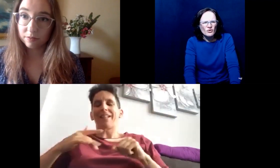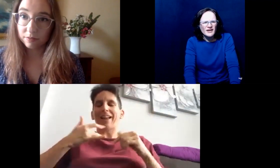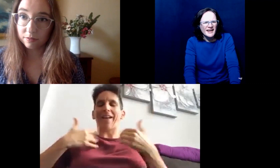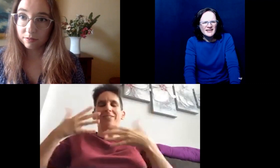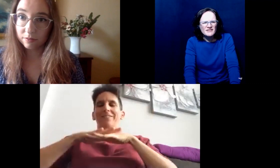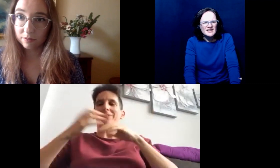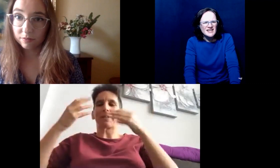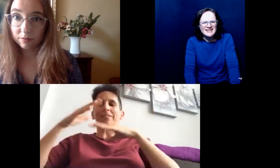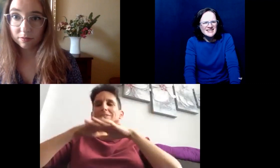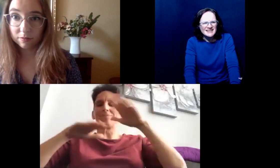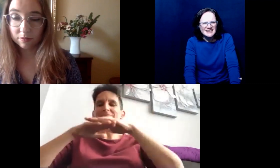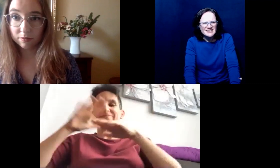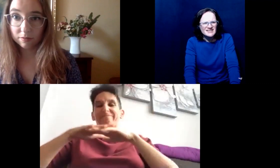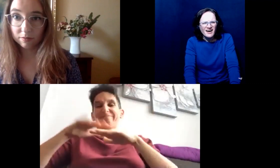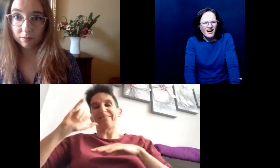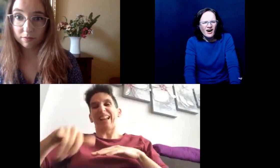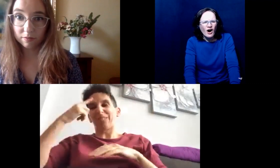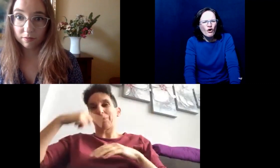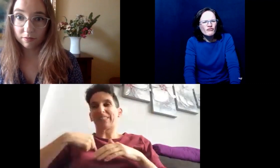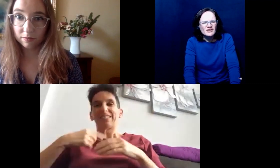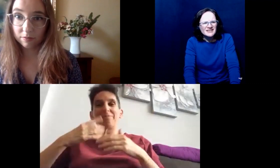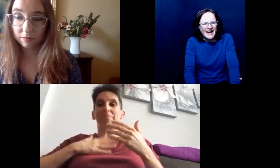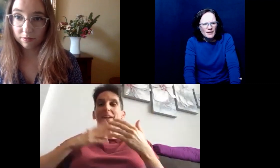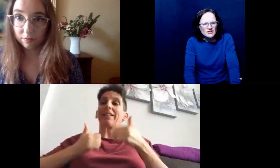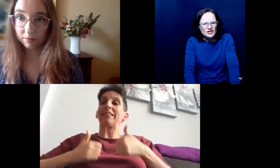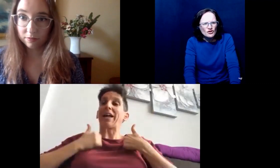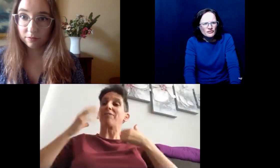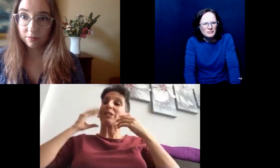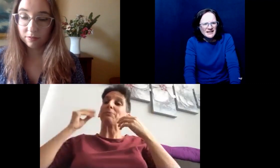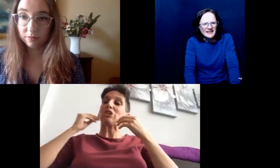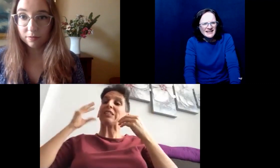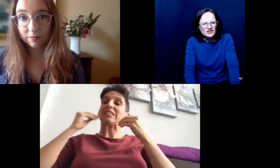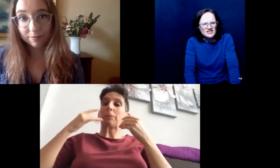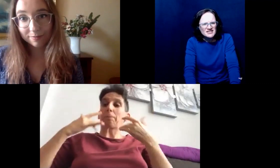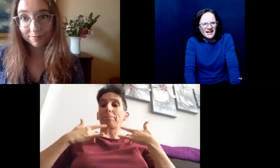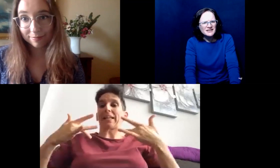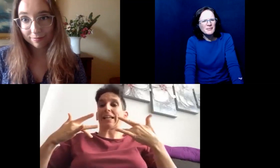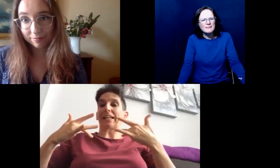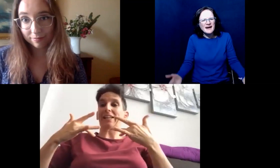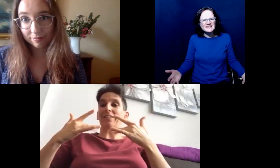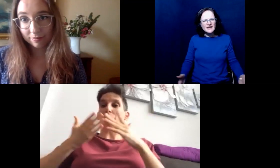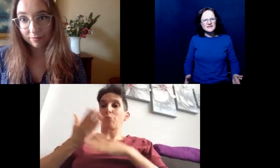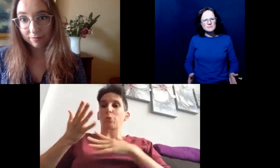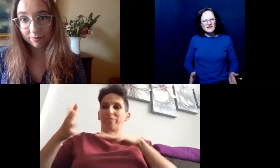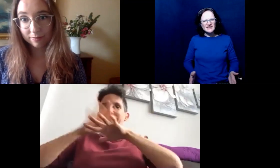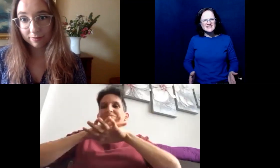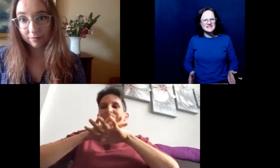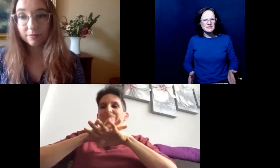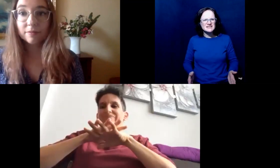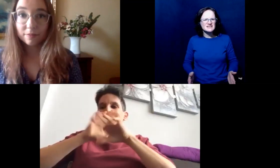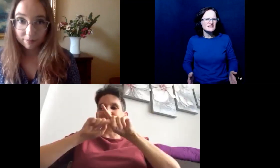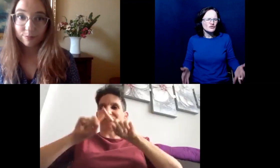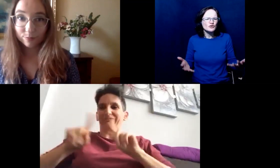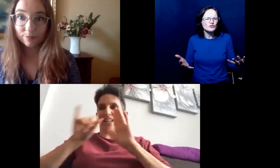So any of these identities are overlapped. So for me, intersectionality, my life experience has